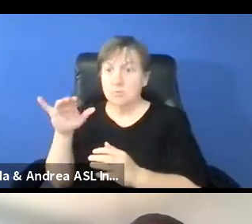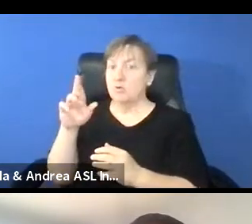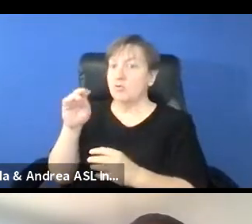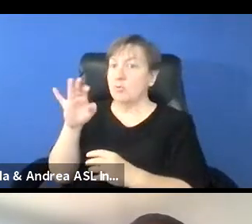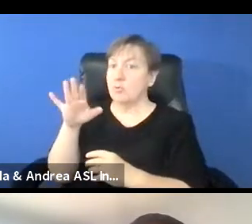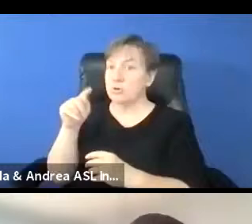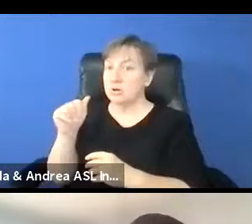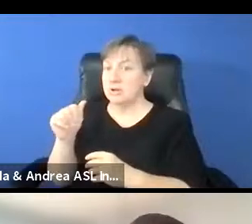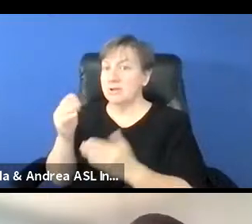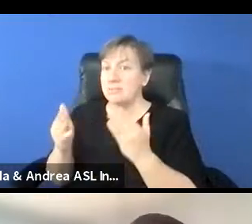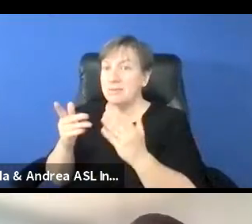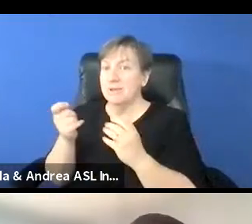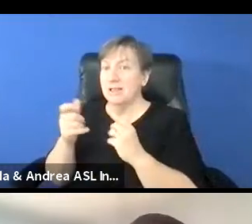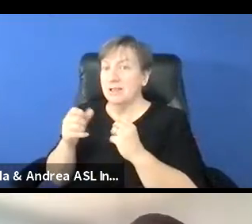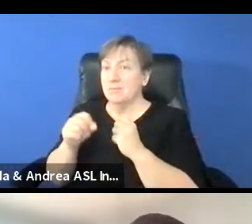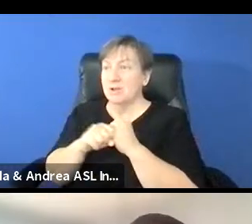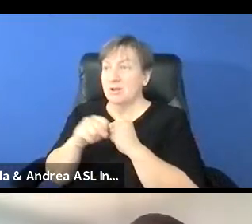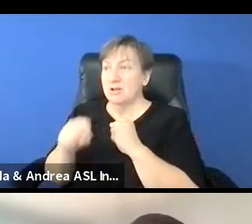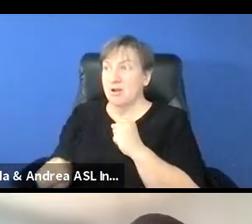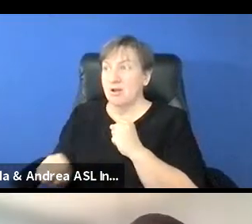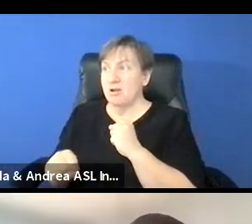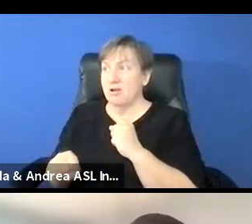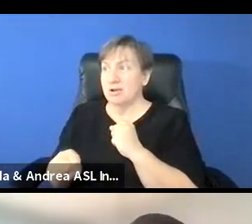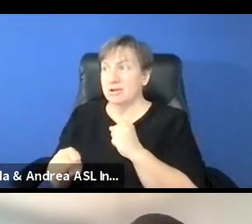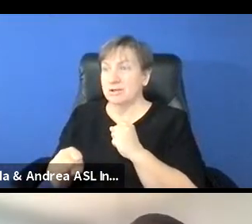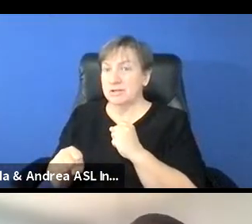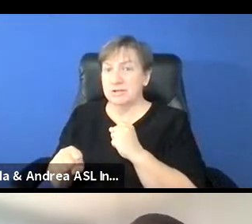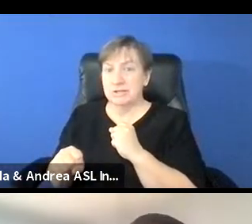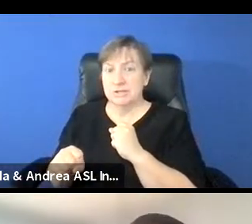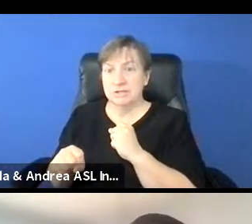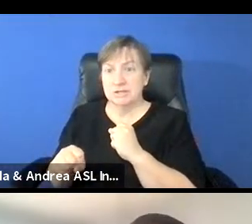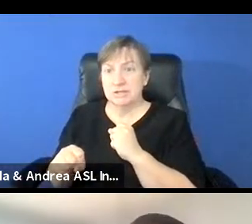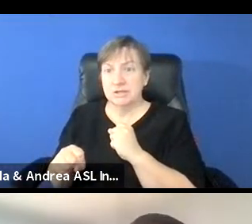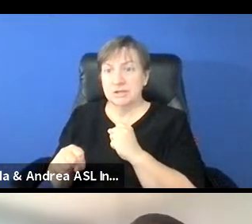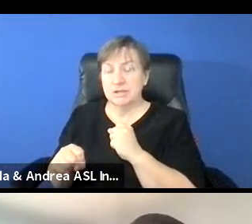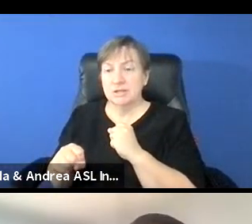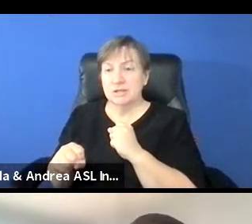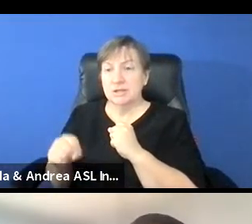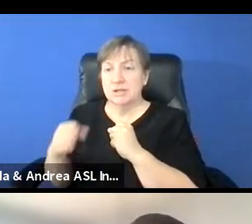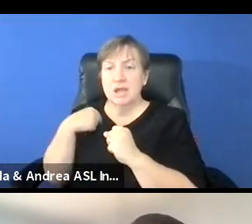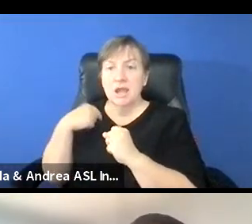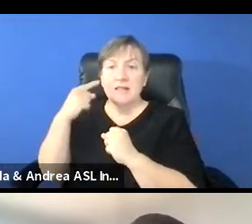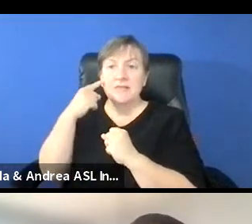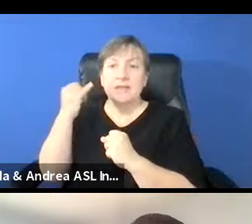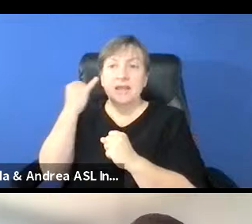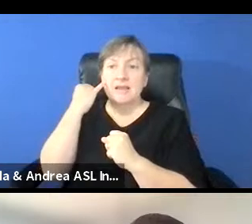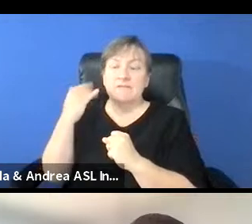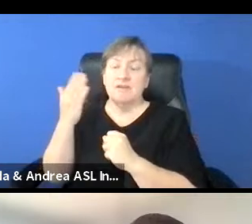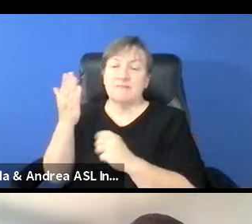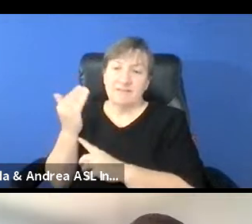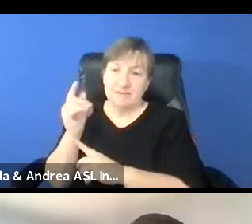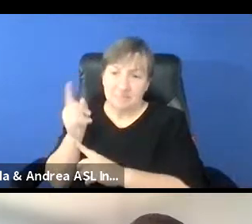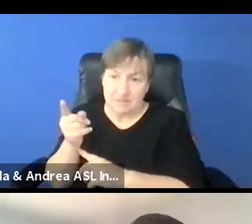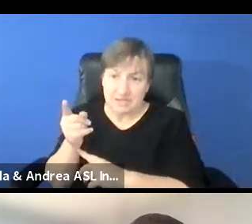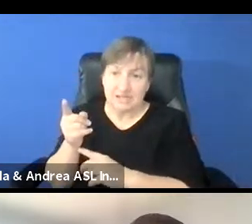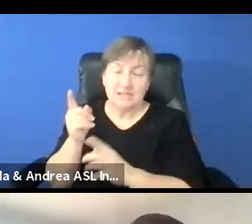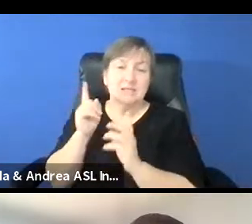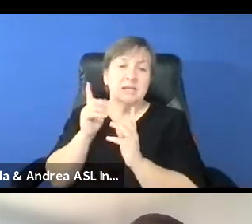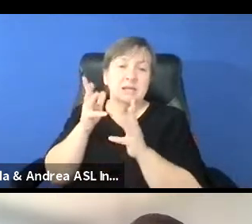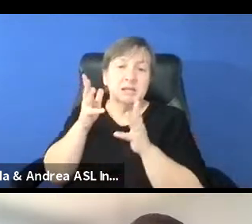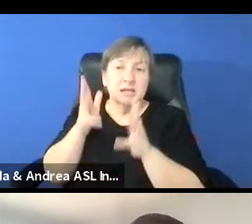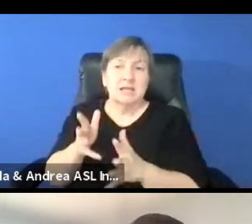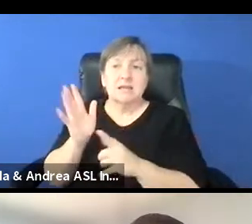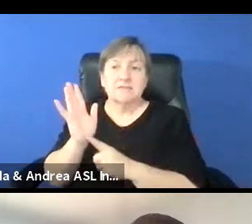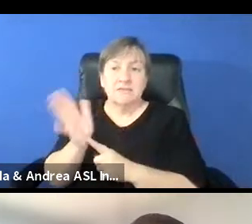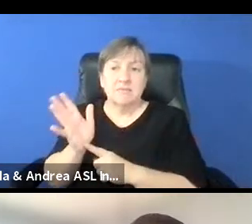That might be a little too long. Okay. I think if we did 15, then it leaves 5 minutes